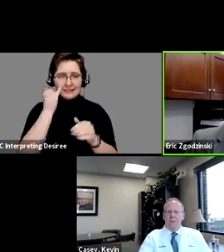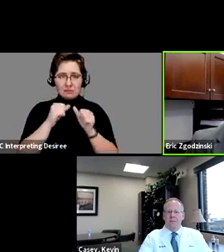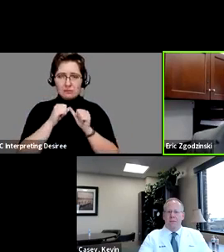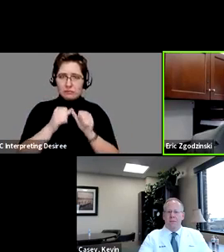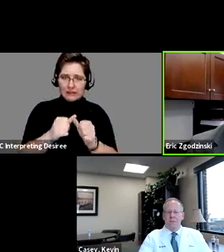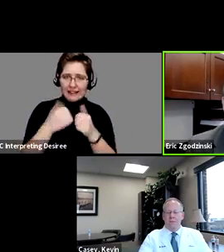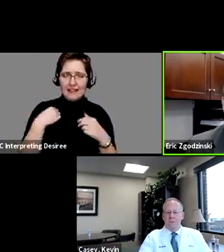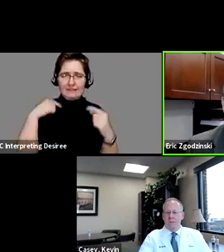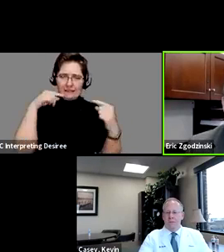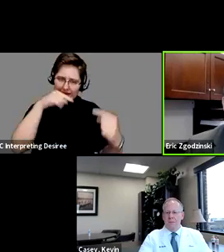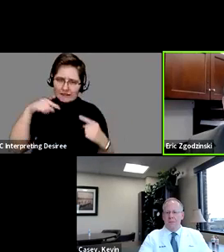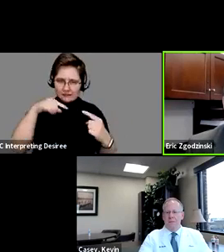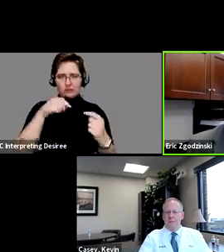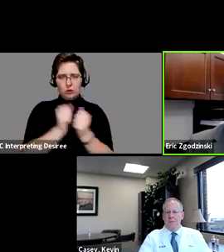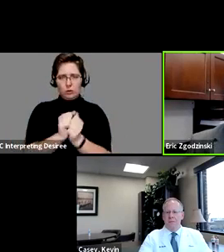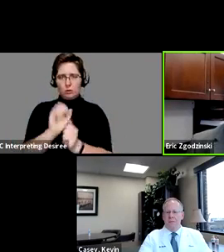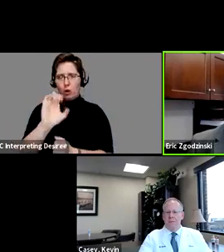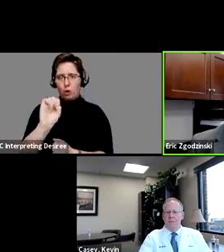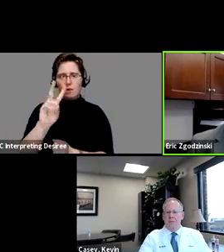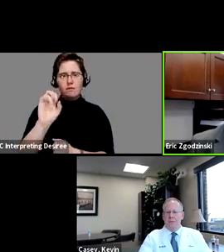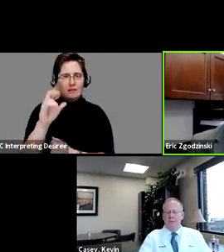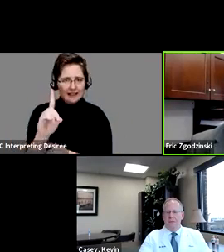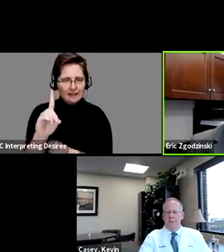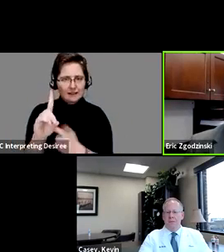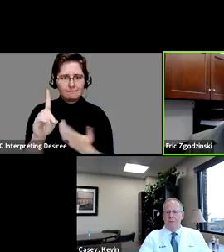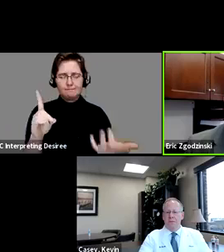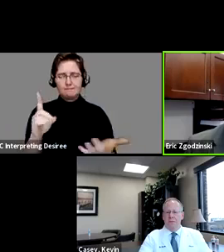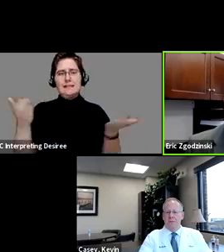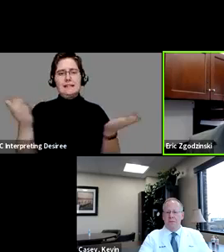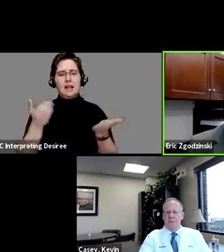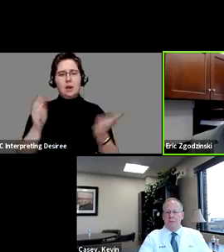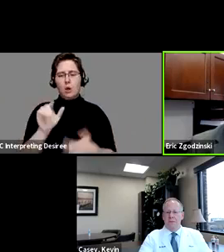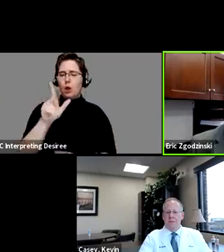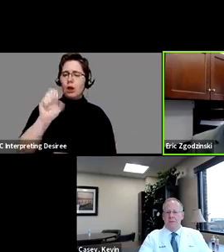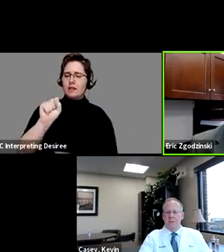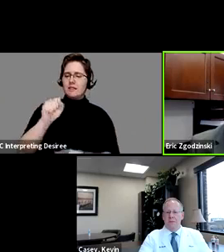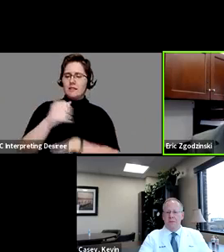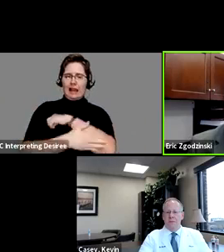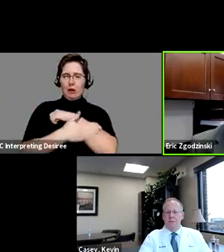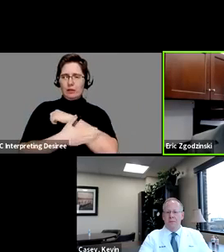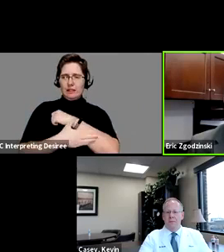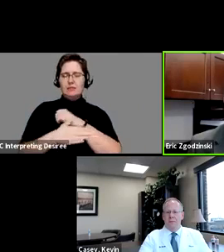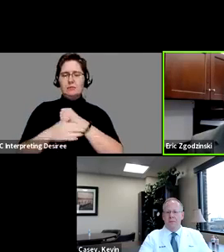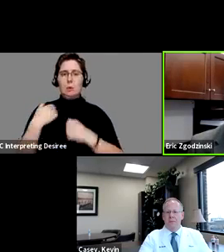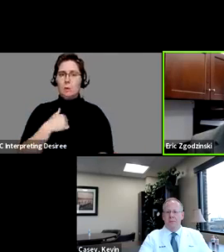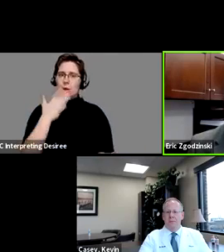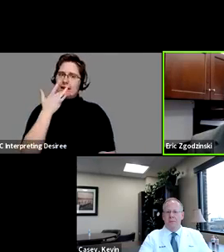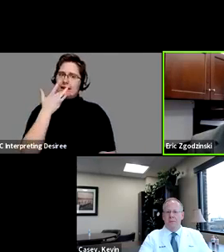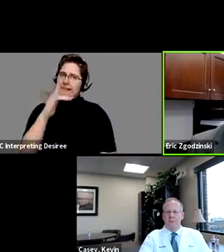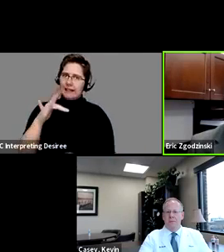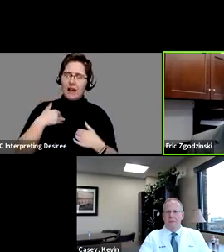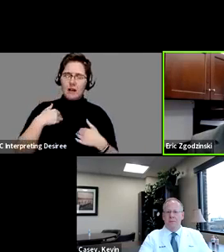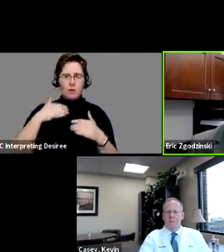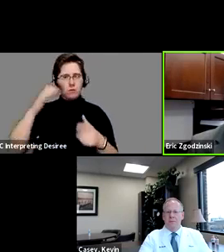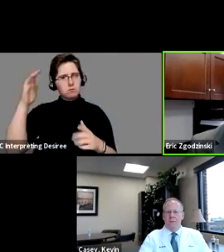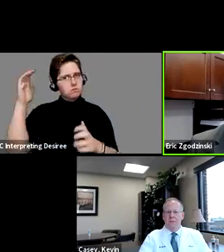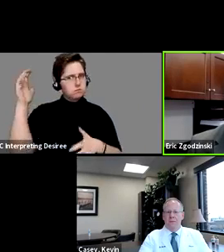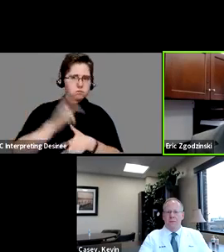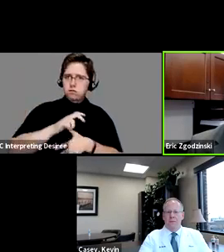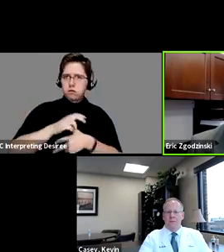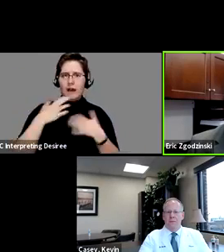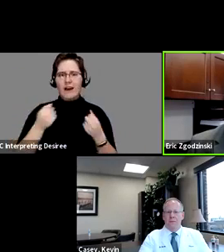some issues with COVID. Here in Lucas County and in the region, we are so lucky to have exceptional healthcare from